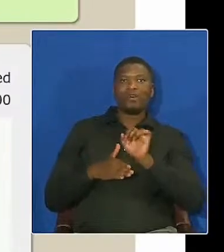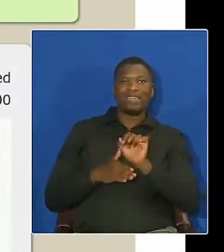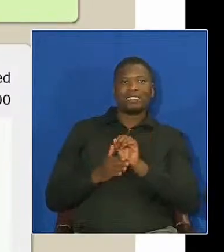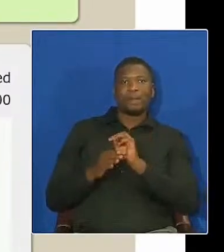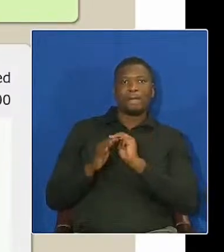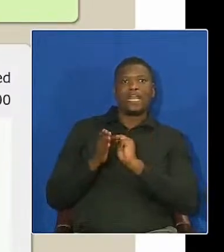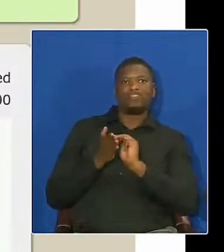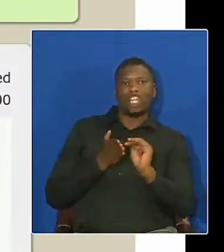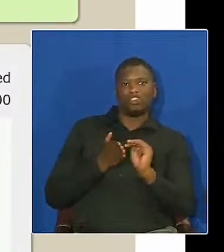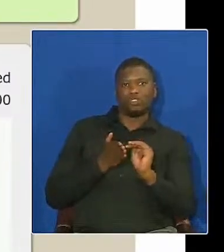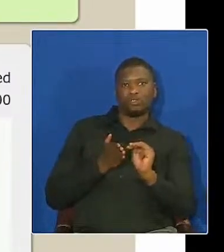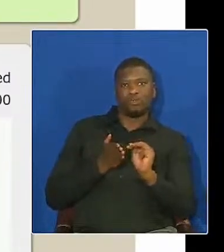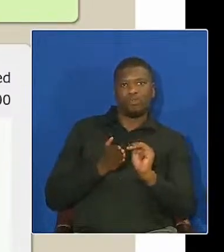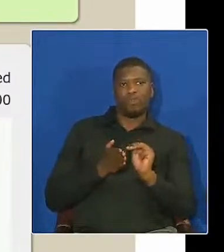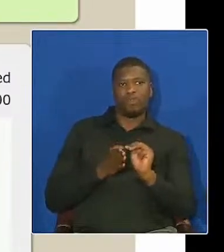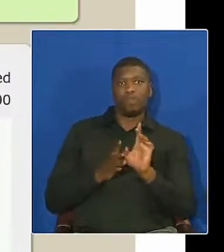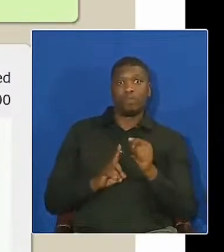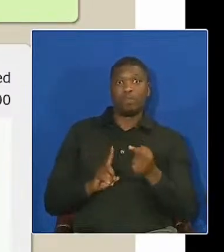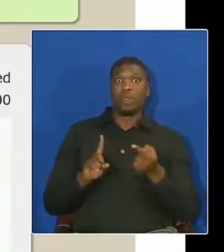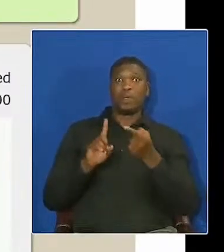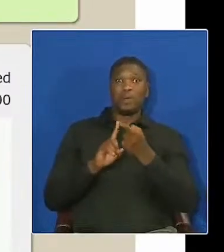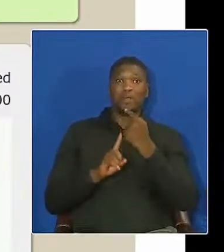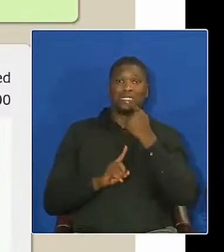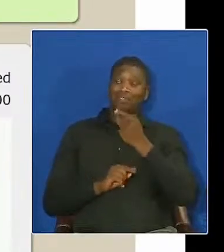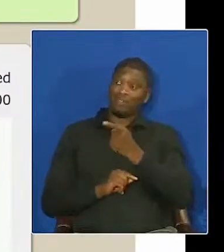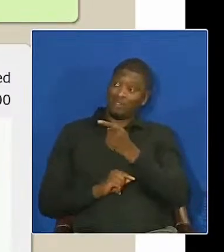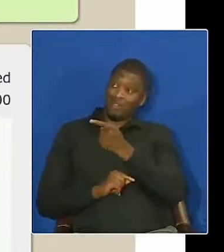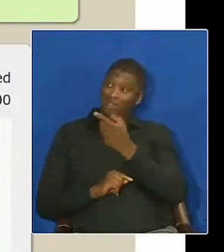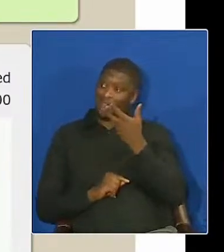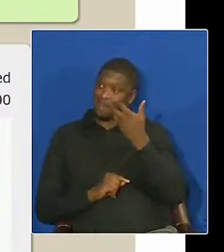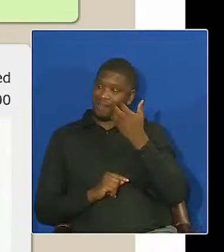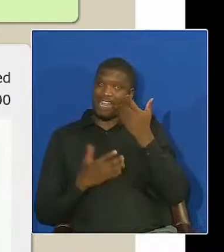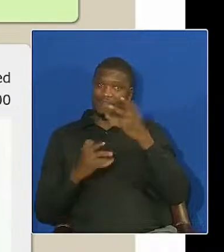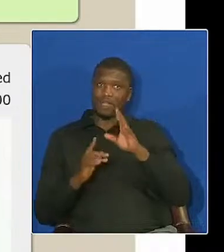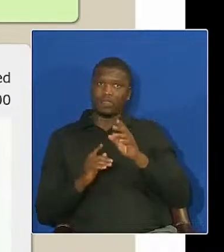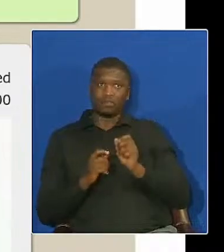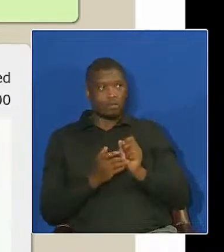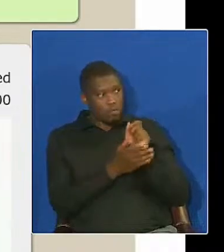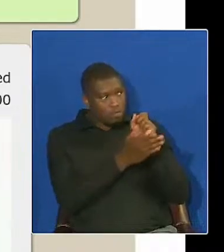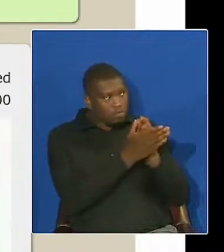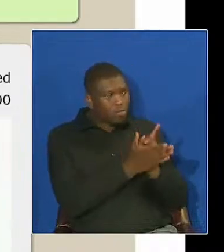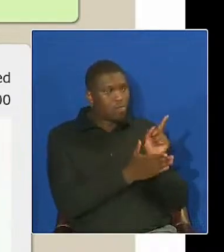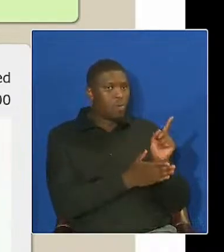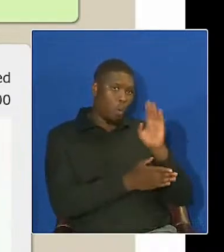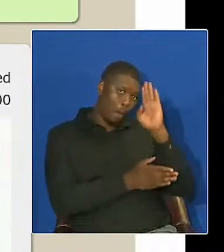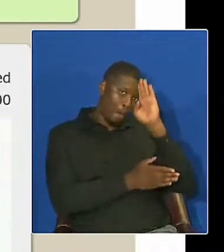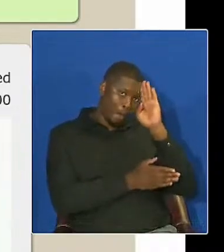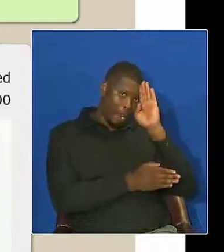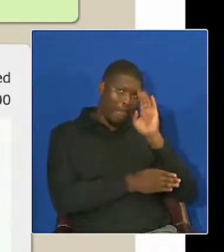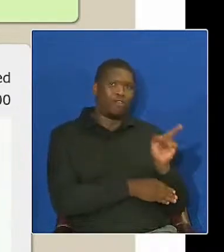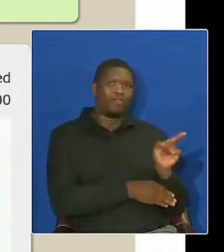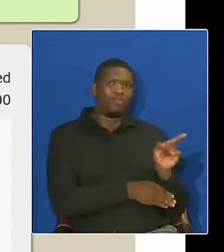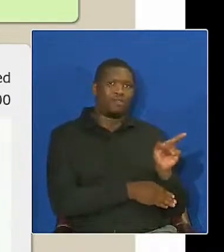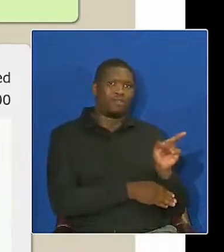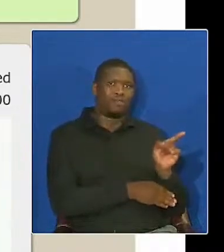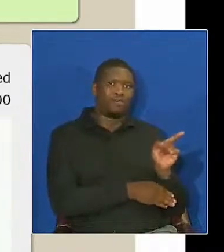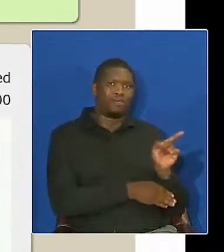message that Mr. Matlala is sending to Mr. Brown